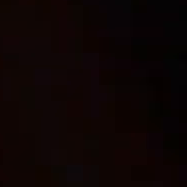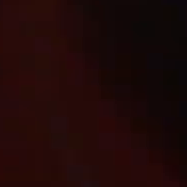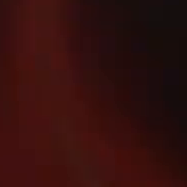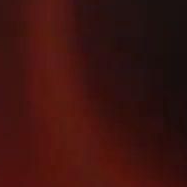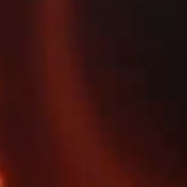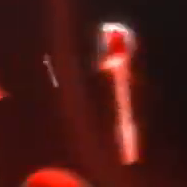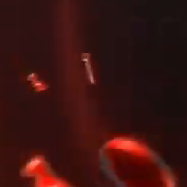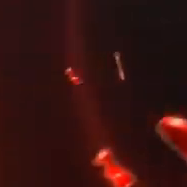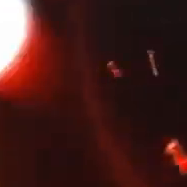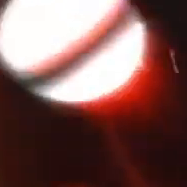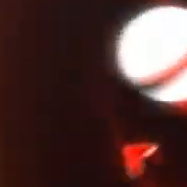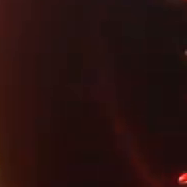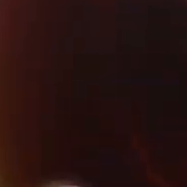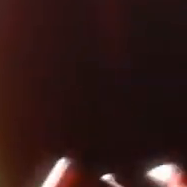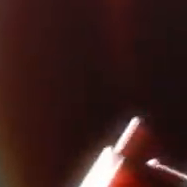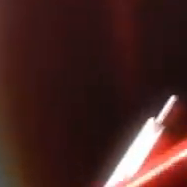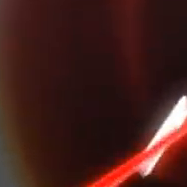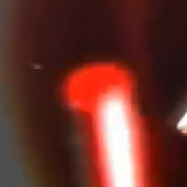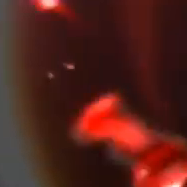hits.